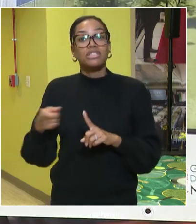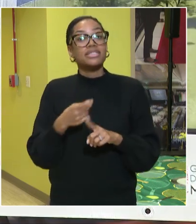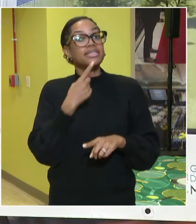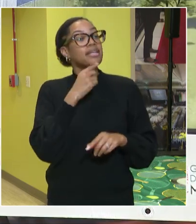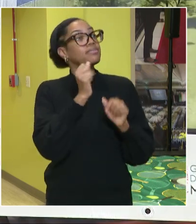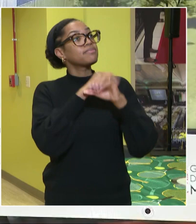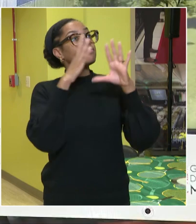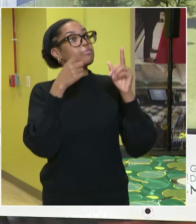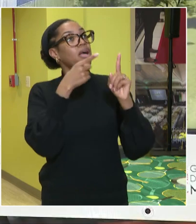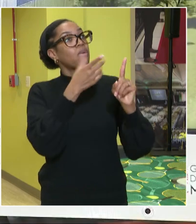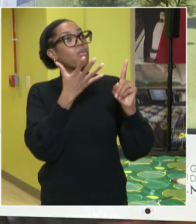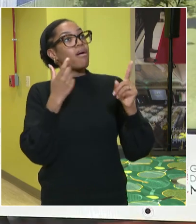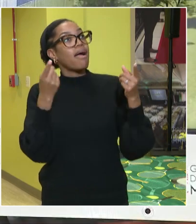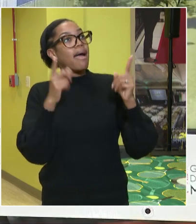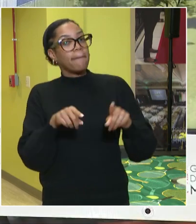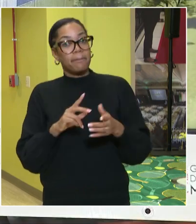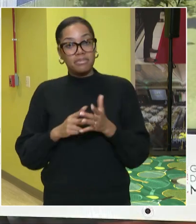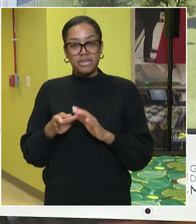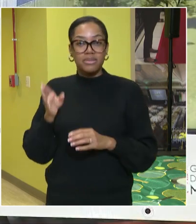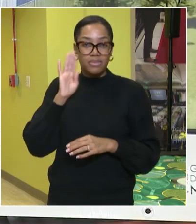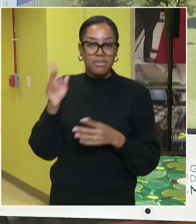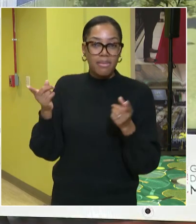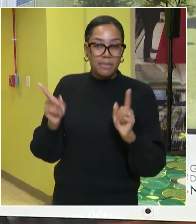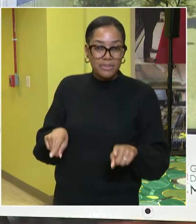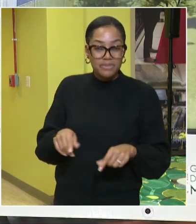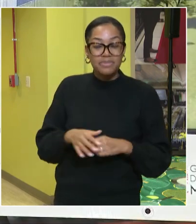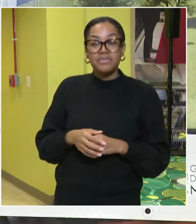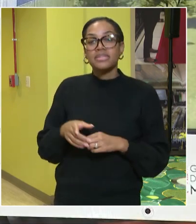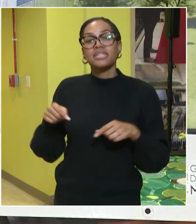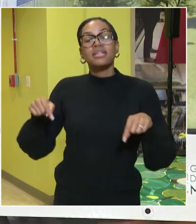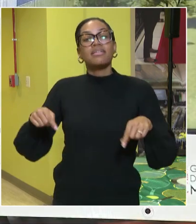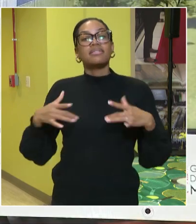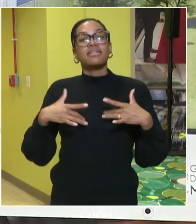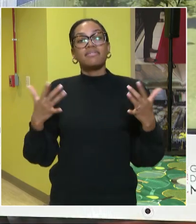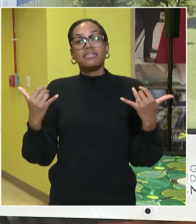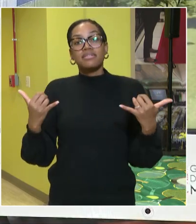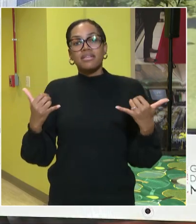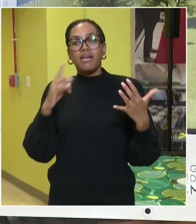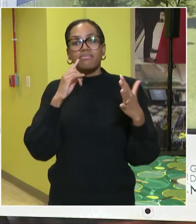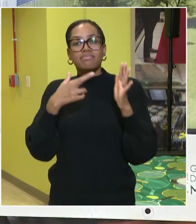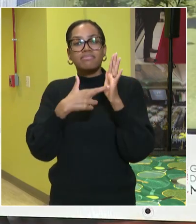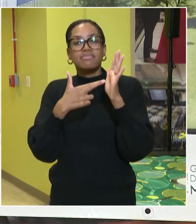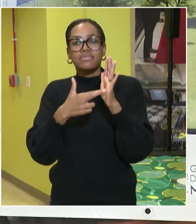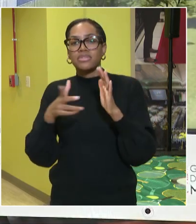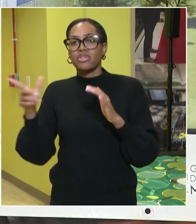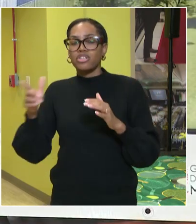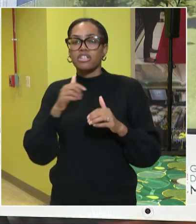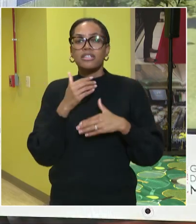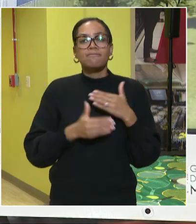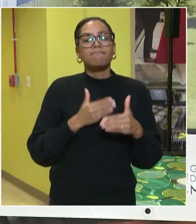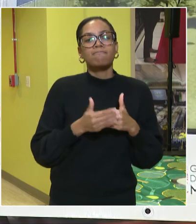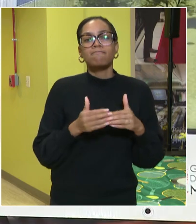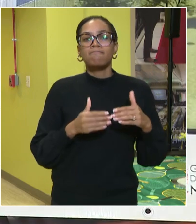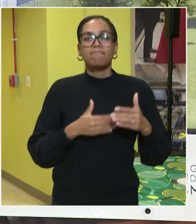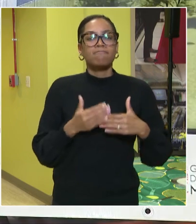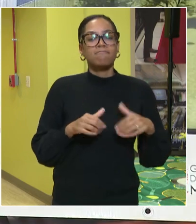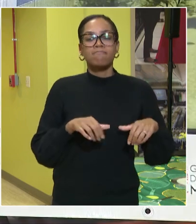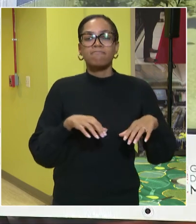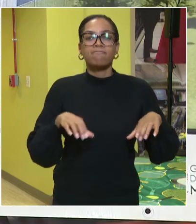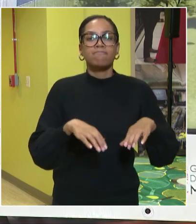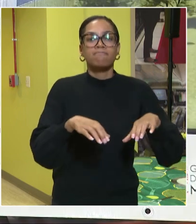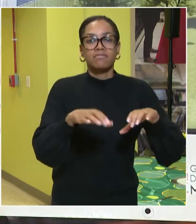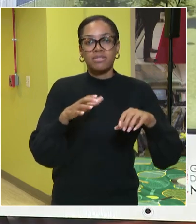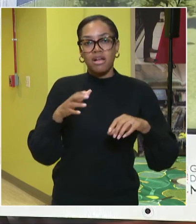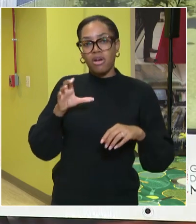think what you see today is really a combination of the tenacity of Cora Masters-Berry and also the commitment and leadership of our mayor.